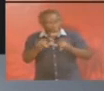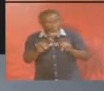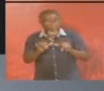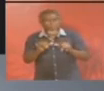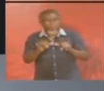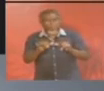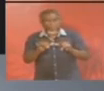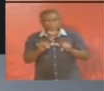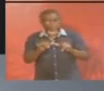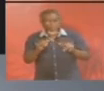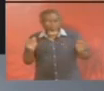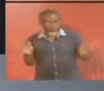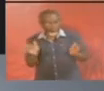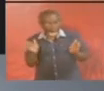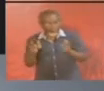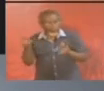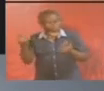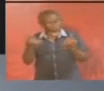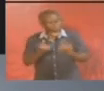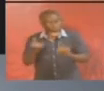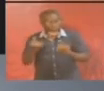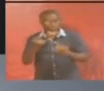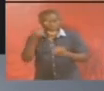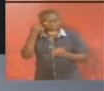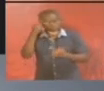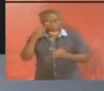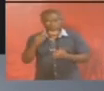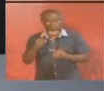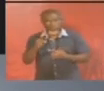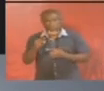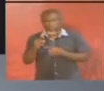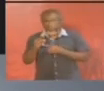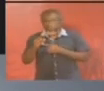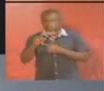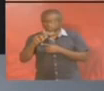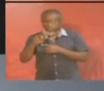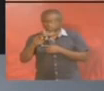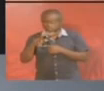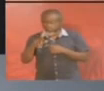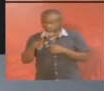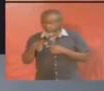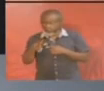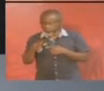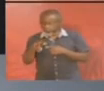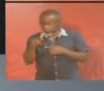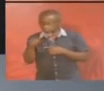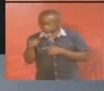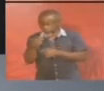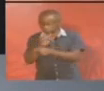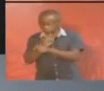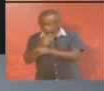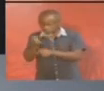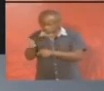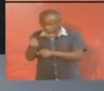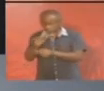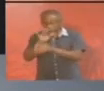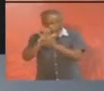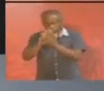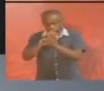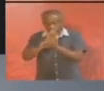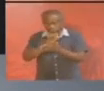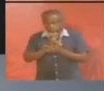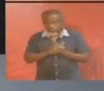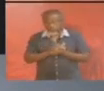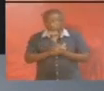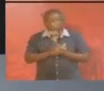Nian Gaspidoli so she can respond to that. And also one more question, Minister. In the restrictions, you didn't mention gyms or any